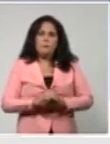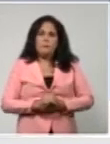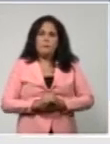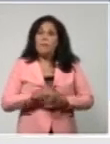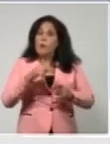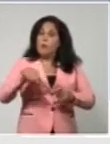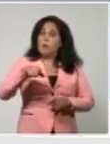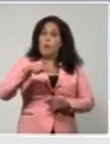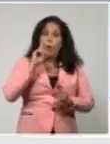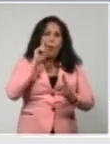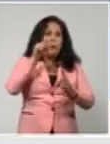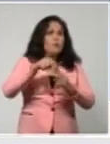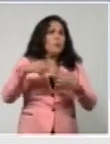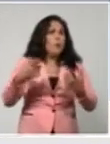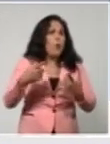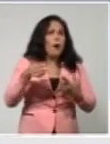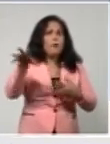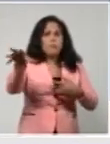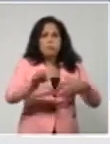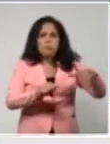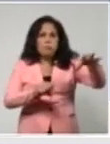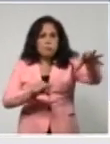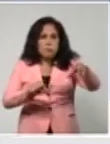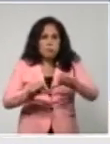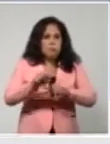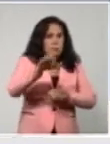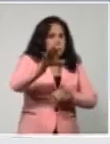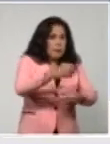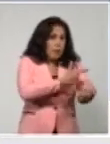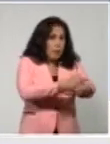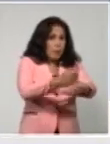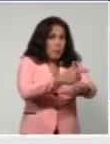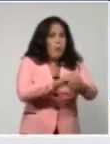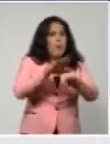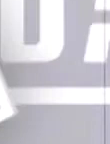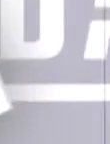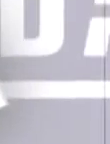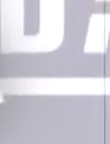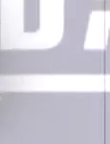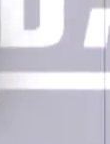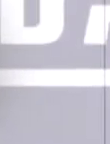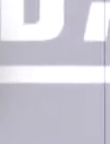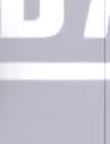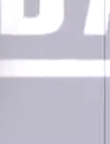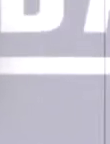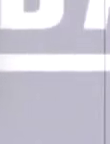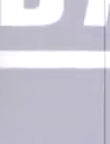maintain a low or zero case rate. Many thanks to you all.